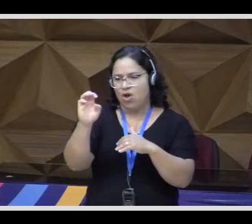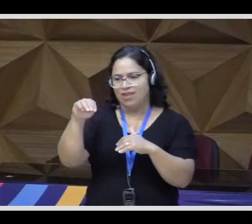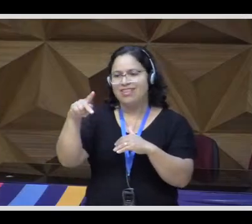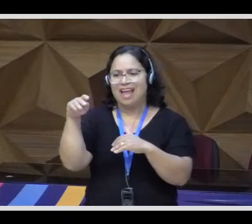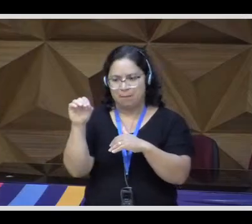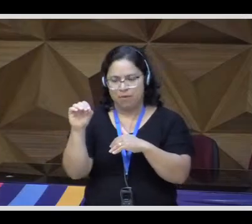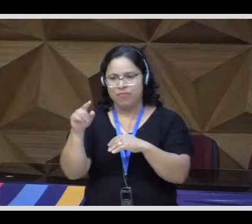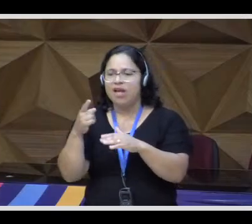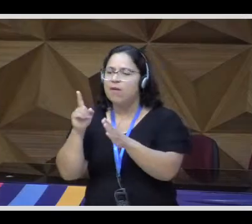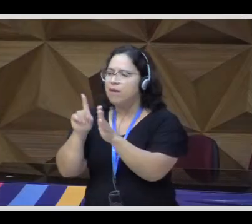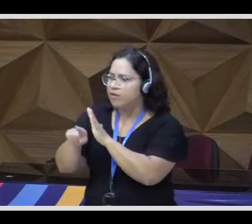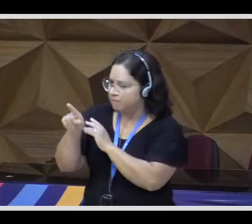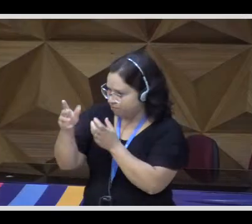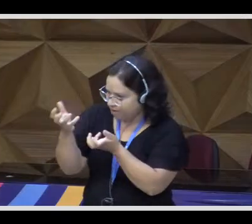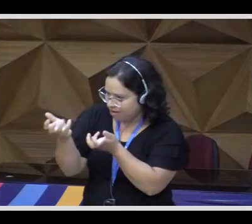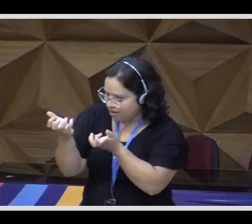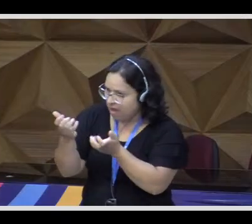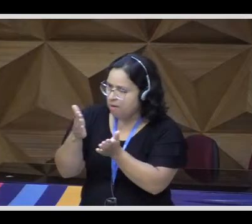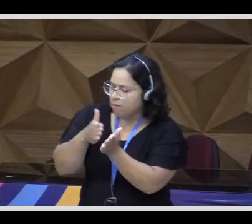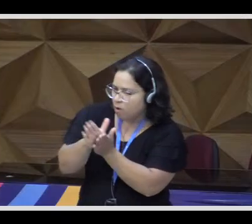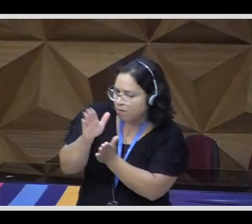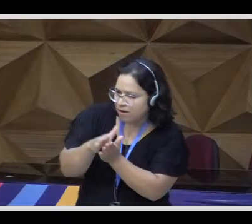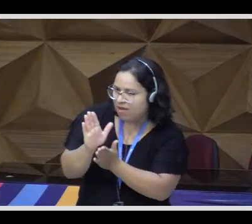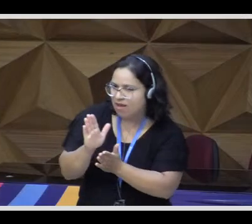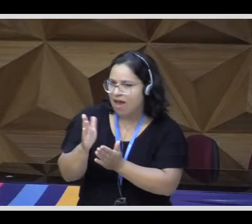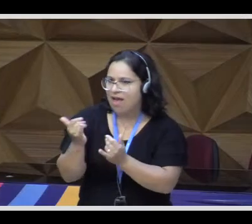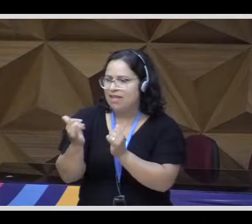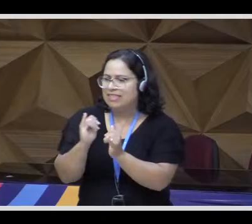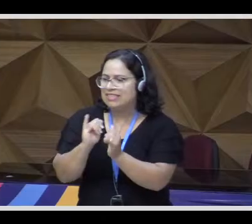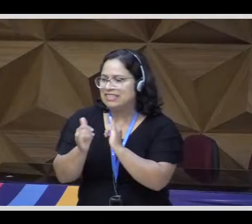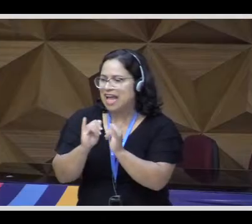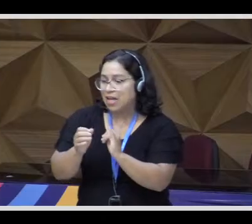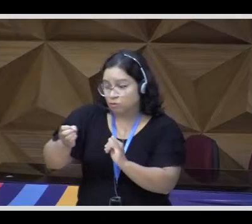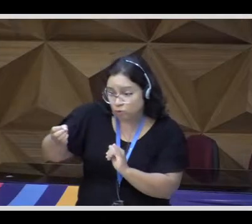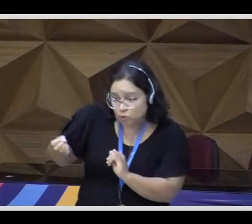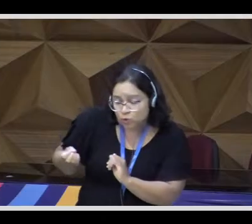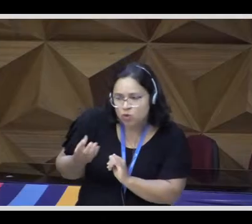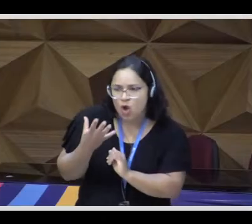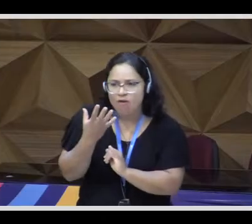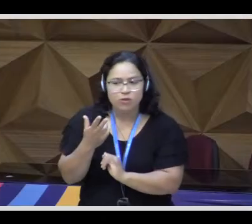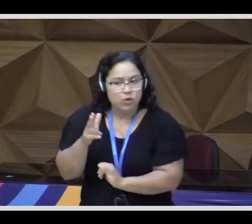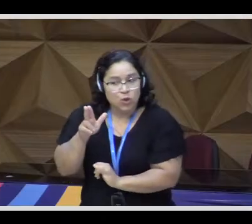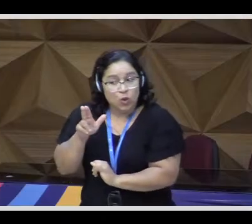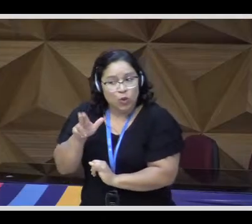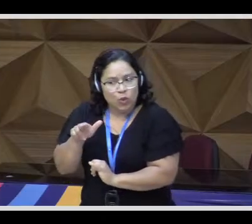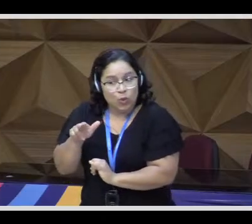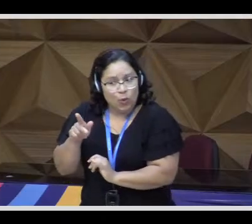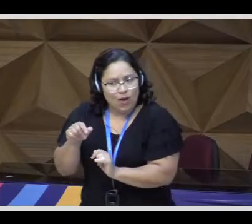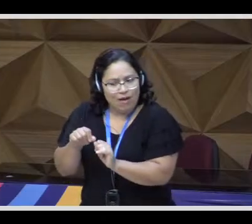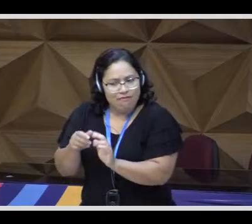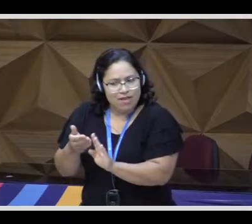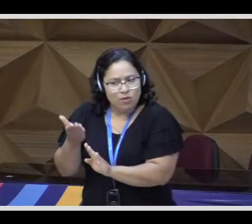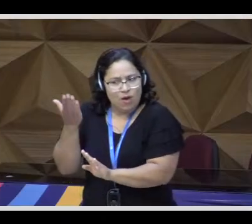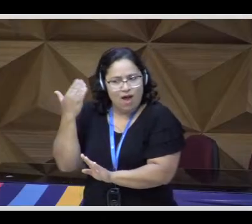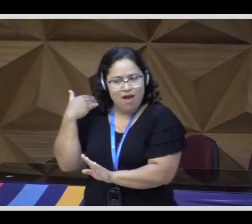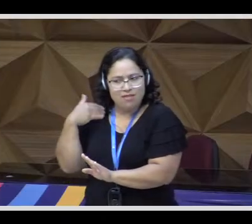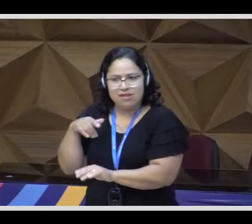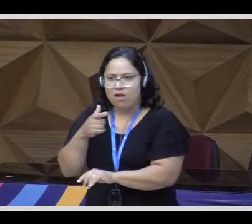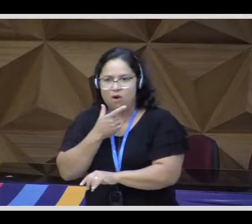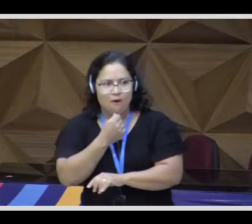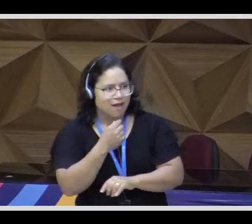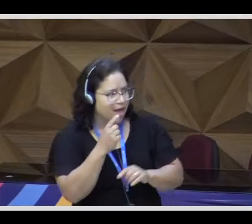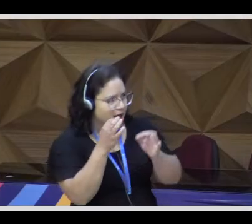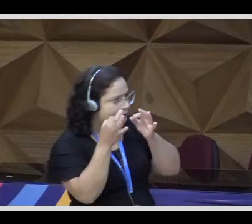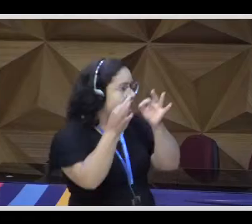want to publish some very new data, something that never had before? And the guy looked at me and said, why I